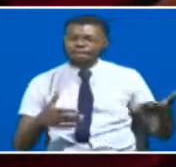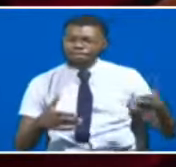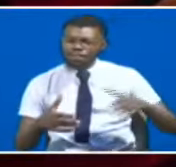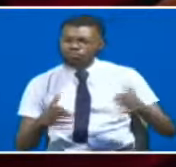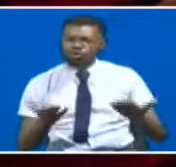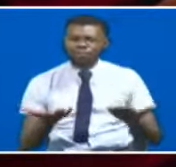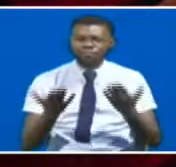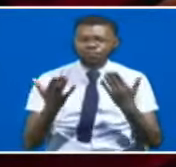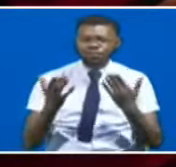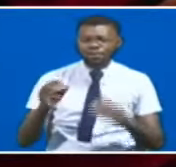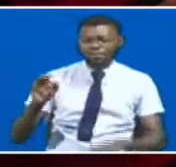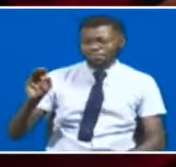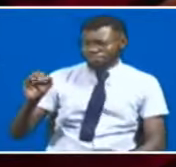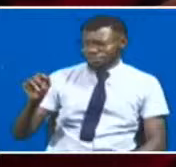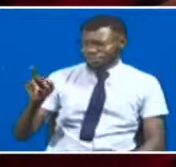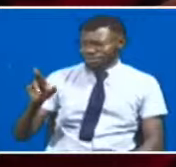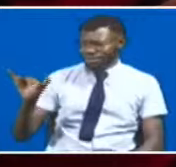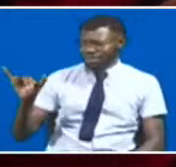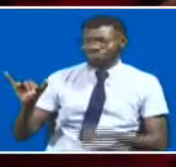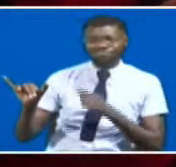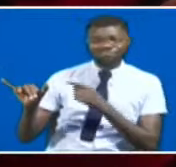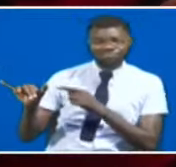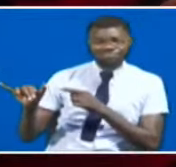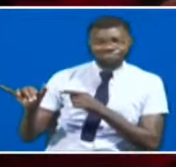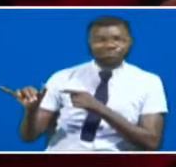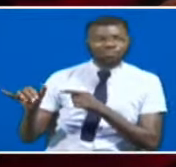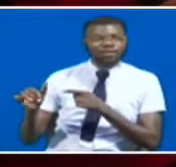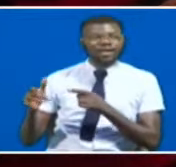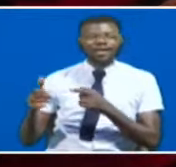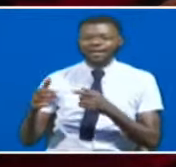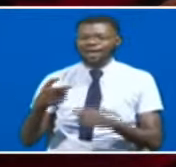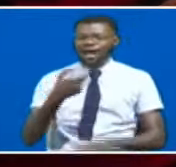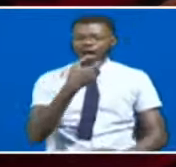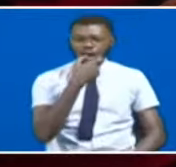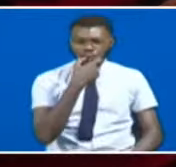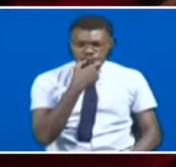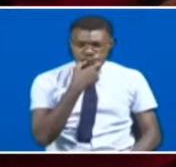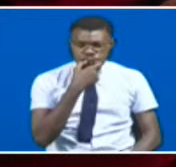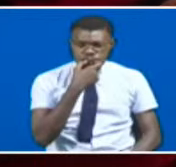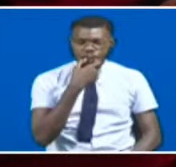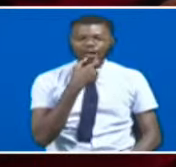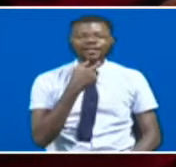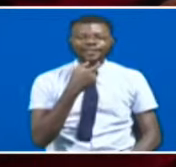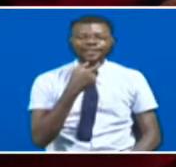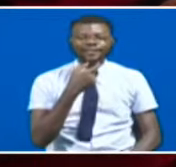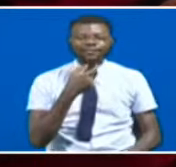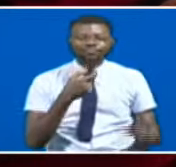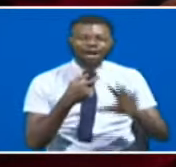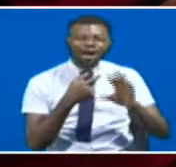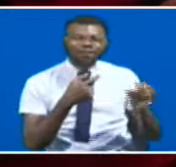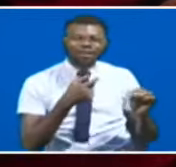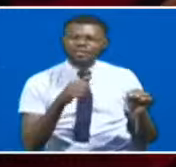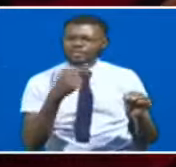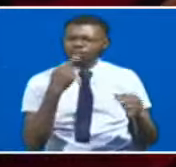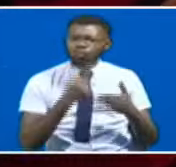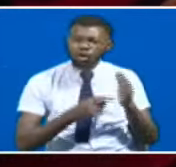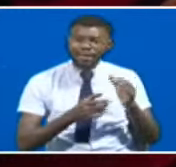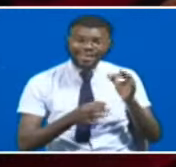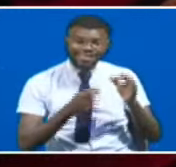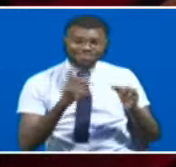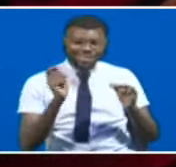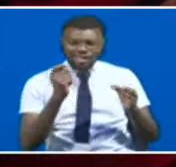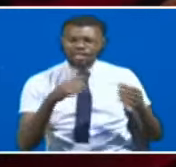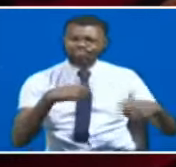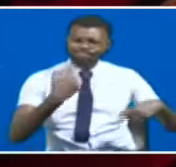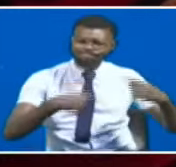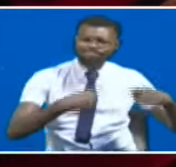Thomas Orero, who is among the few FIBA three-on-three certified referees in Africa. She says with more competitions, Kenya is bound